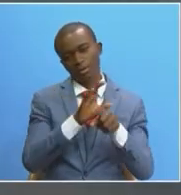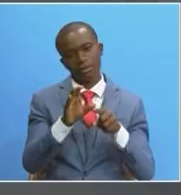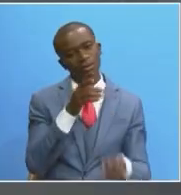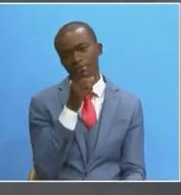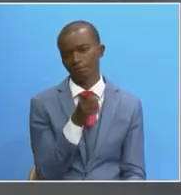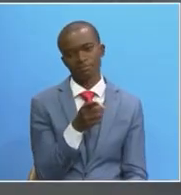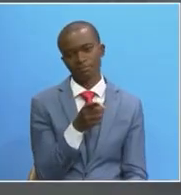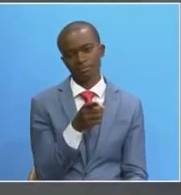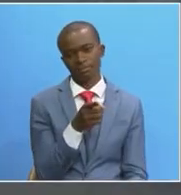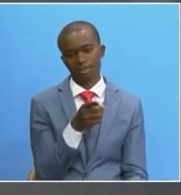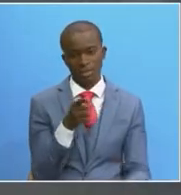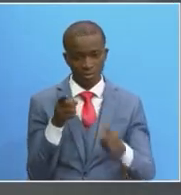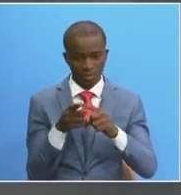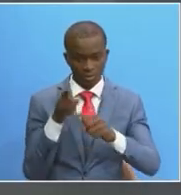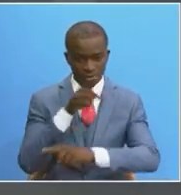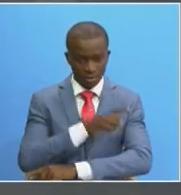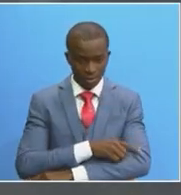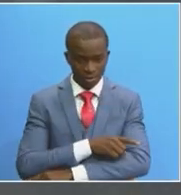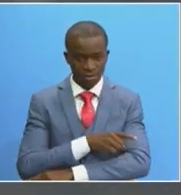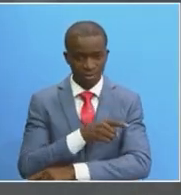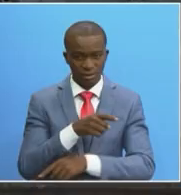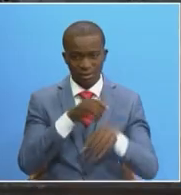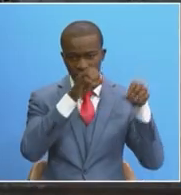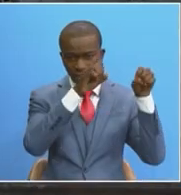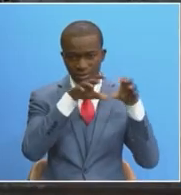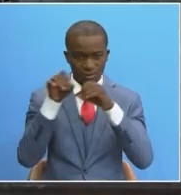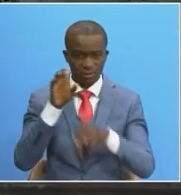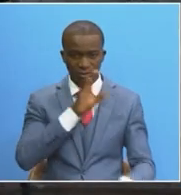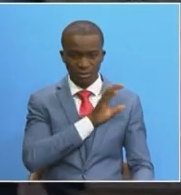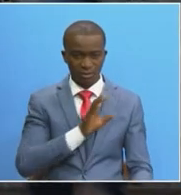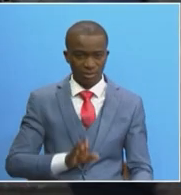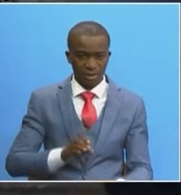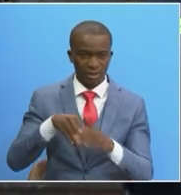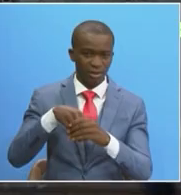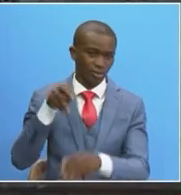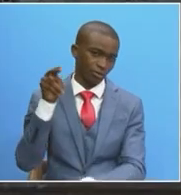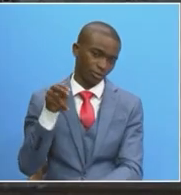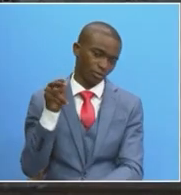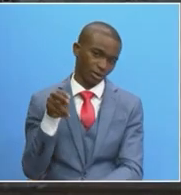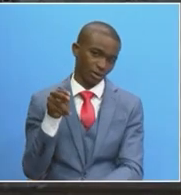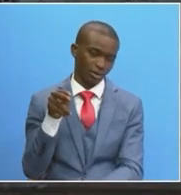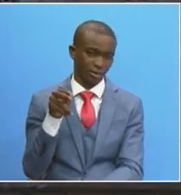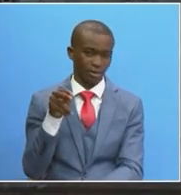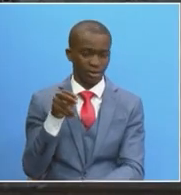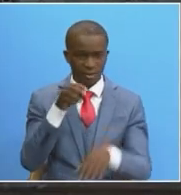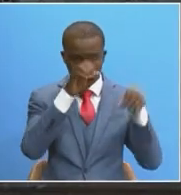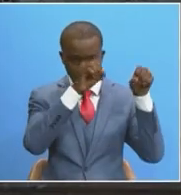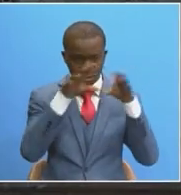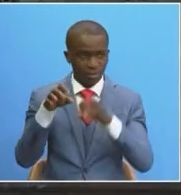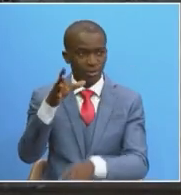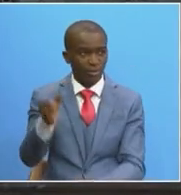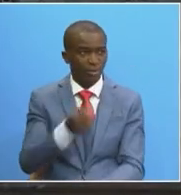since invaded Nelkant Metals Limited in Indola Industrial Area and has since retrieved some